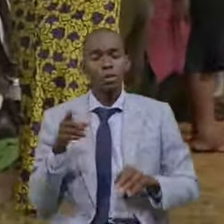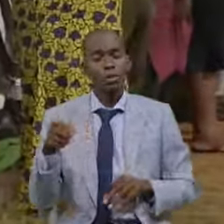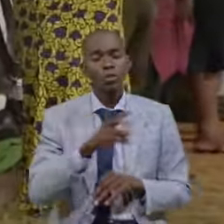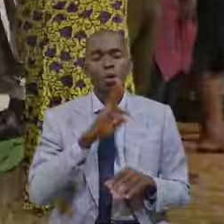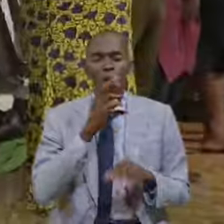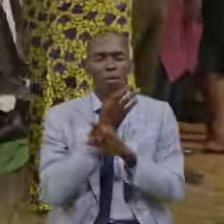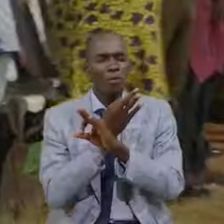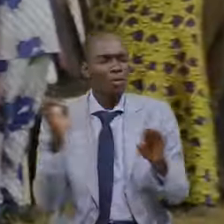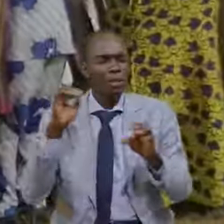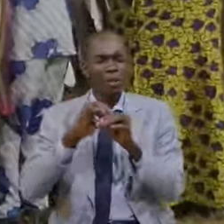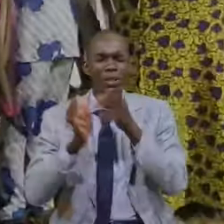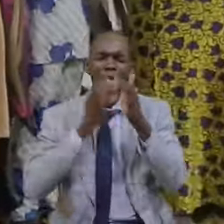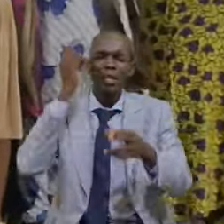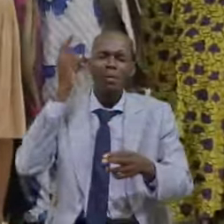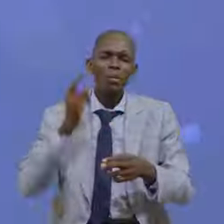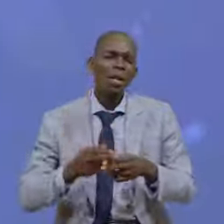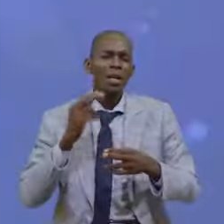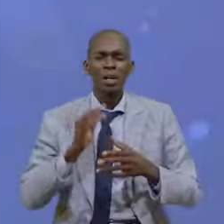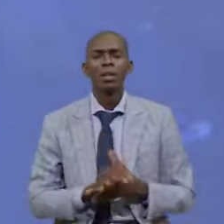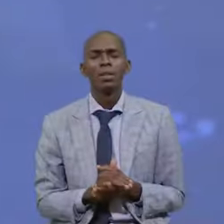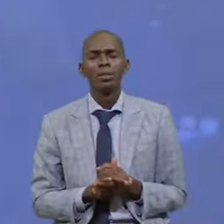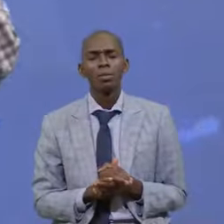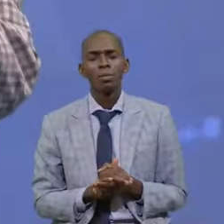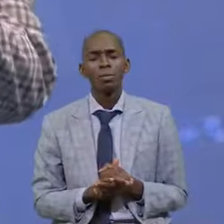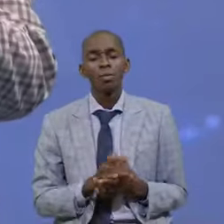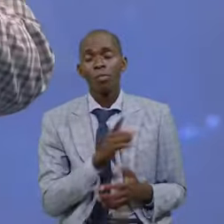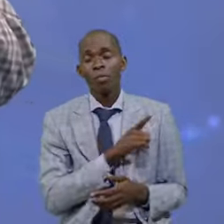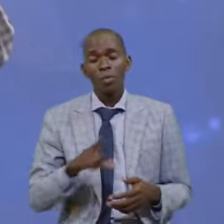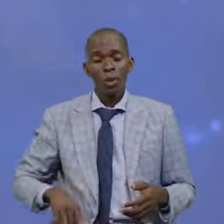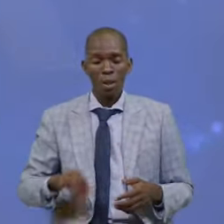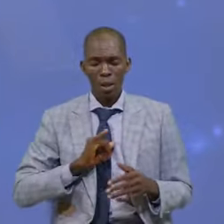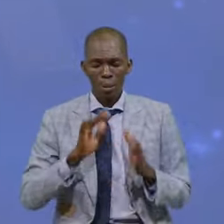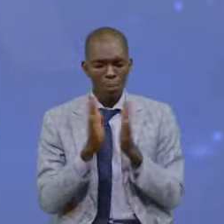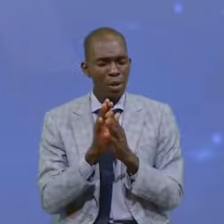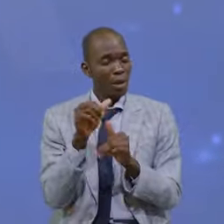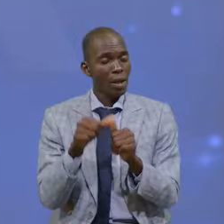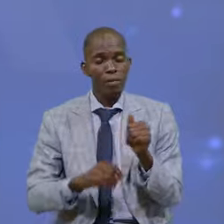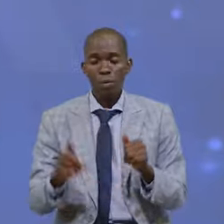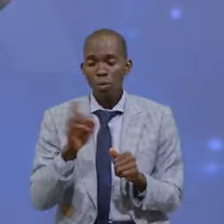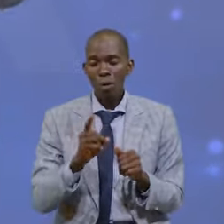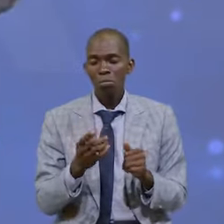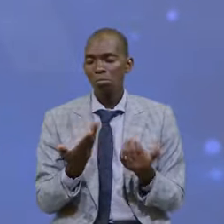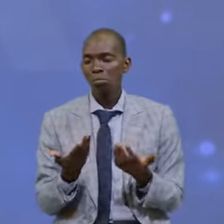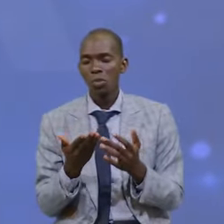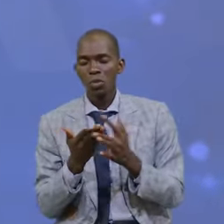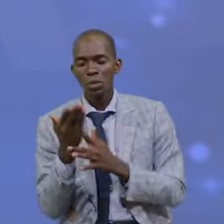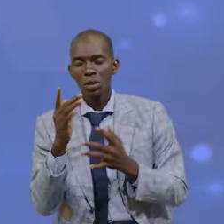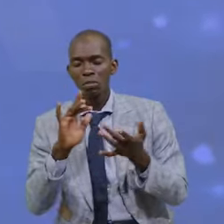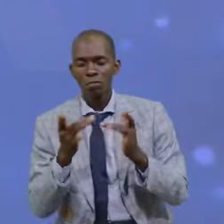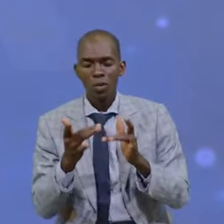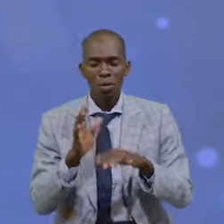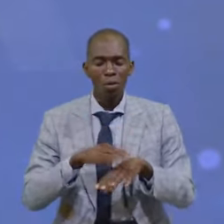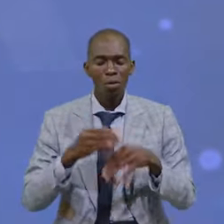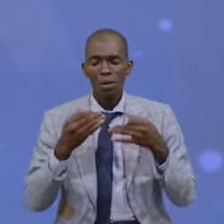in Jesus' name. Lord, I pray everywhere, online, in congregations,